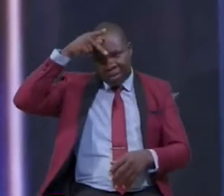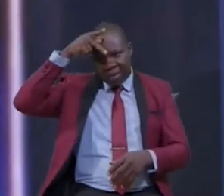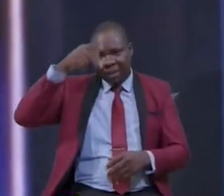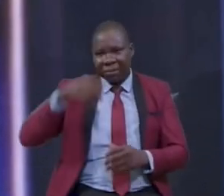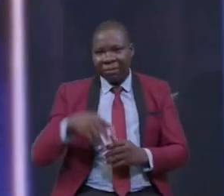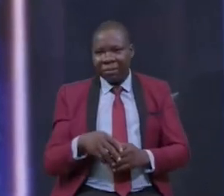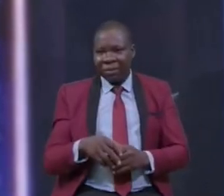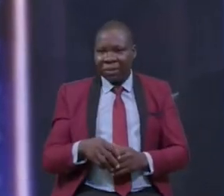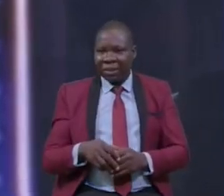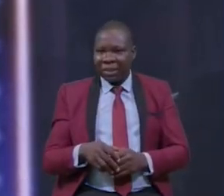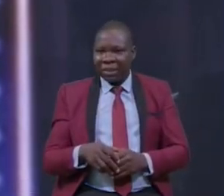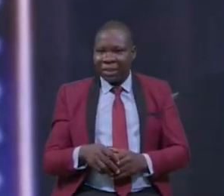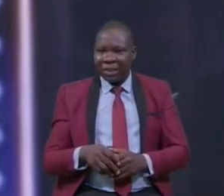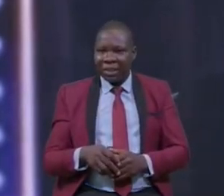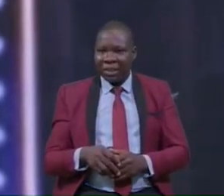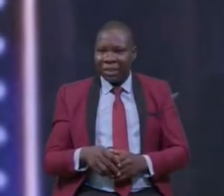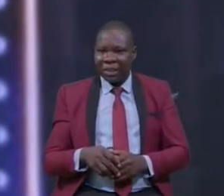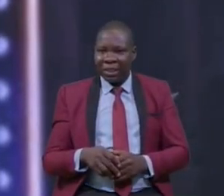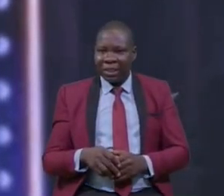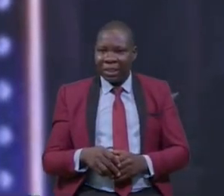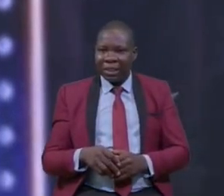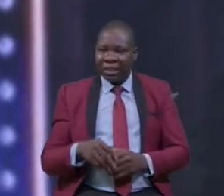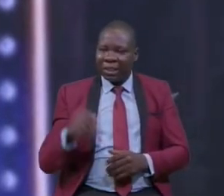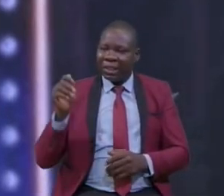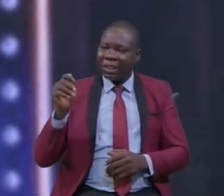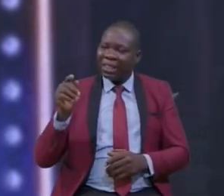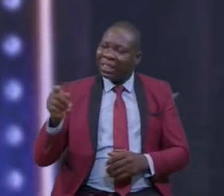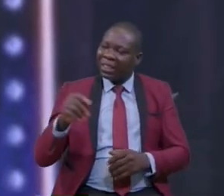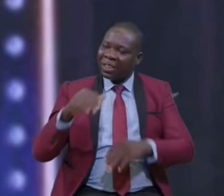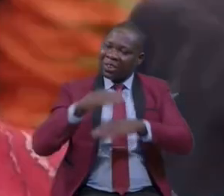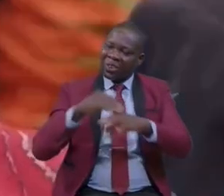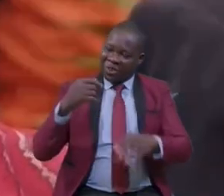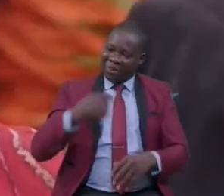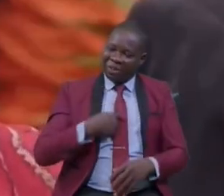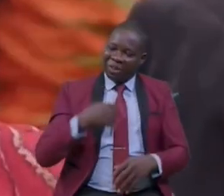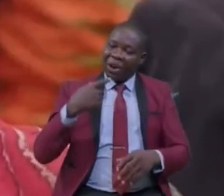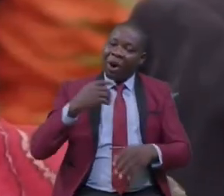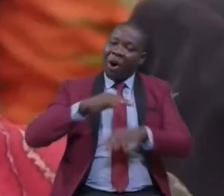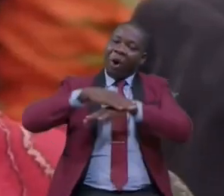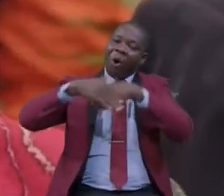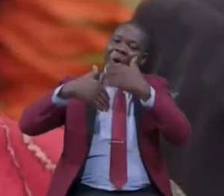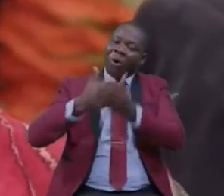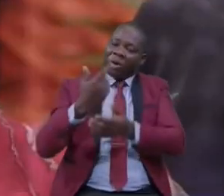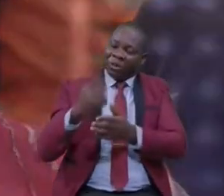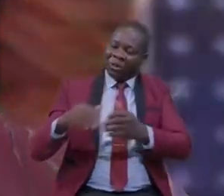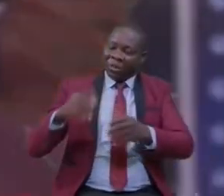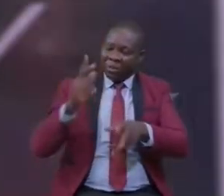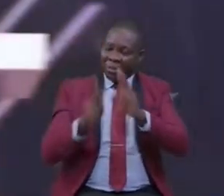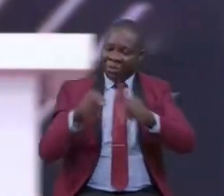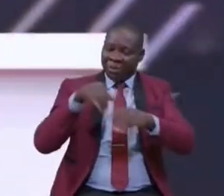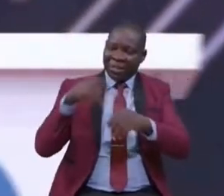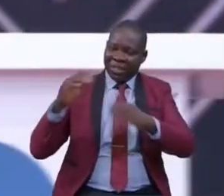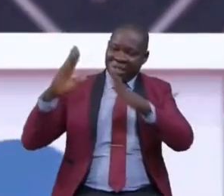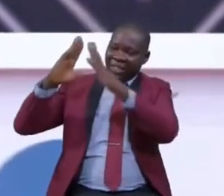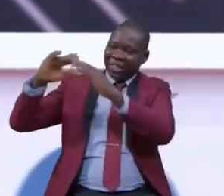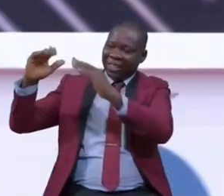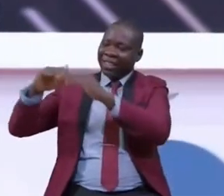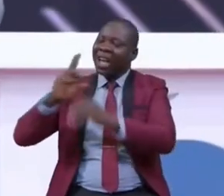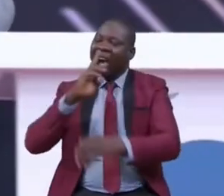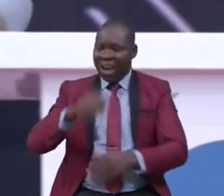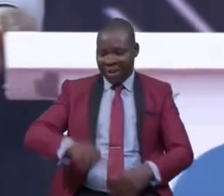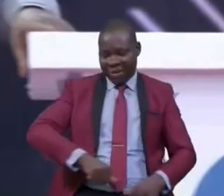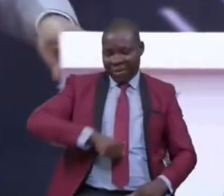He said, "The whole city is proud of you. And now we rejoice that you got